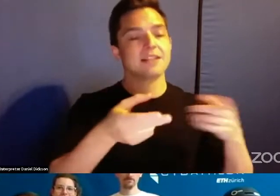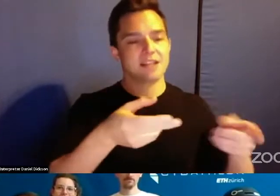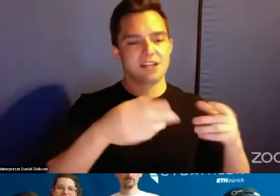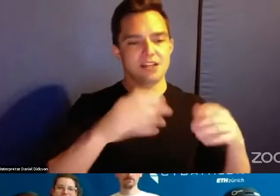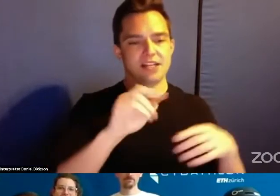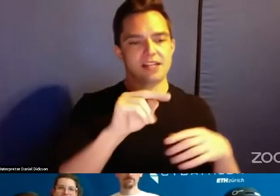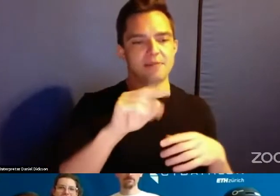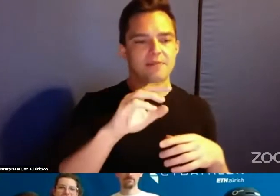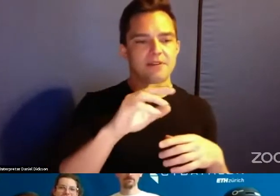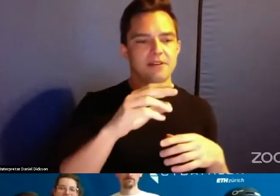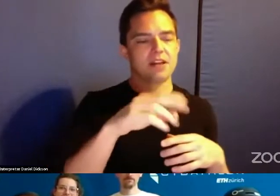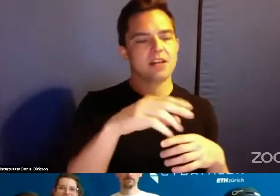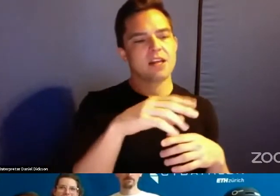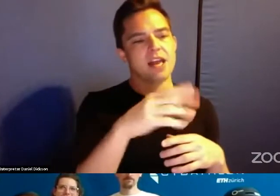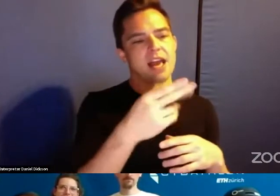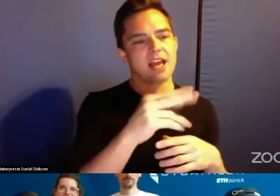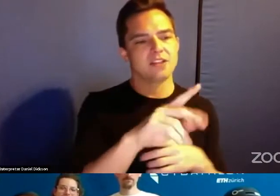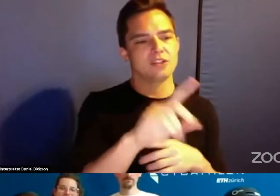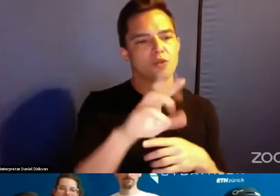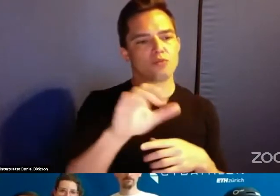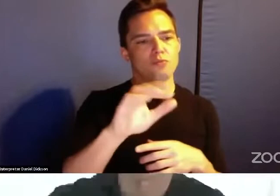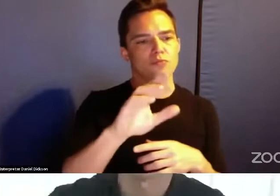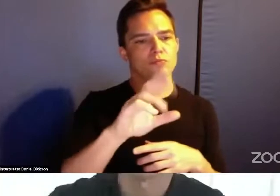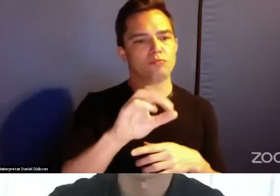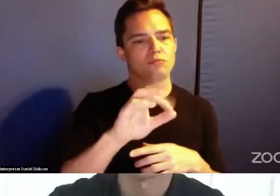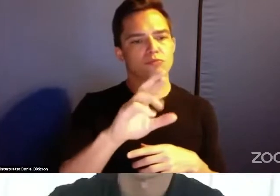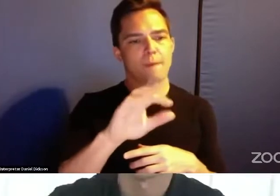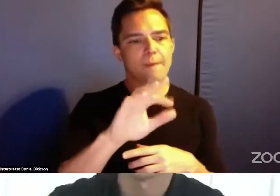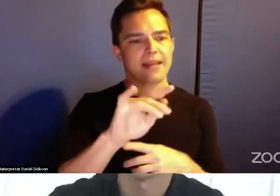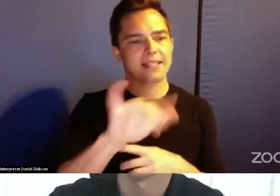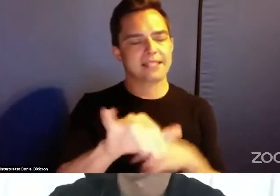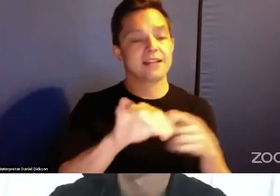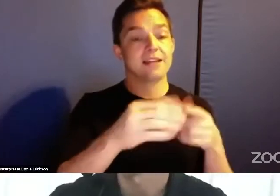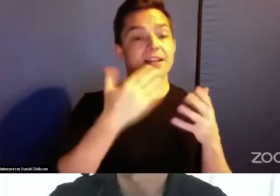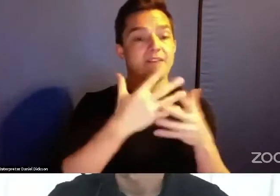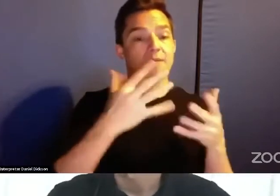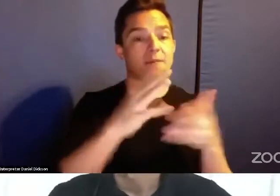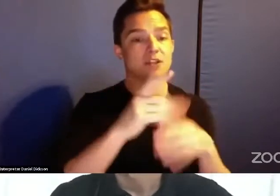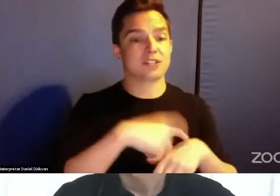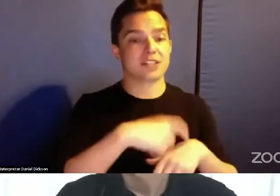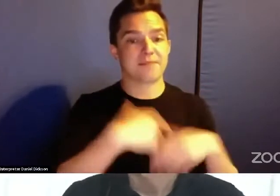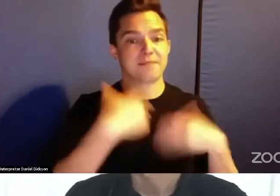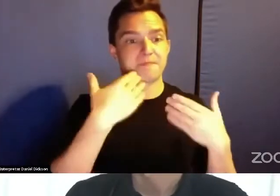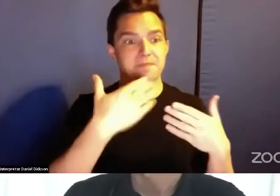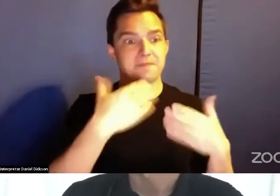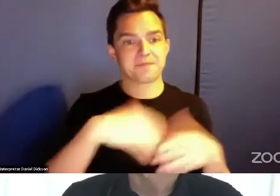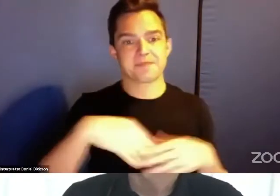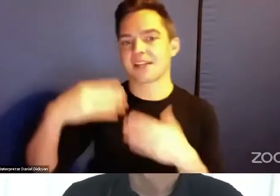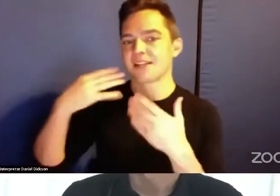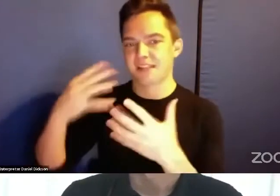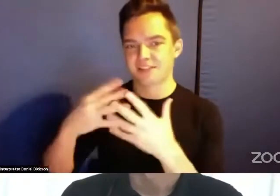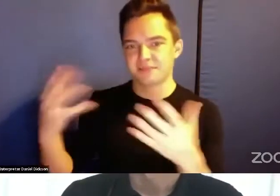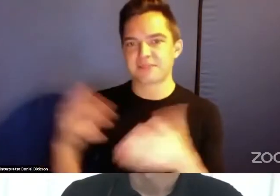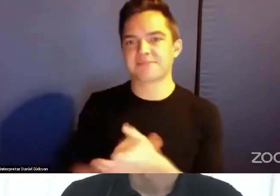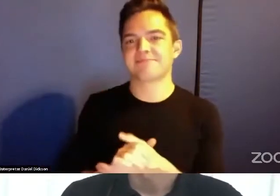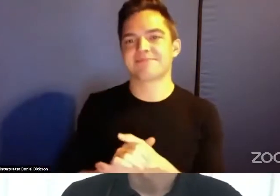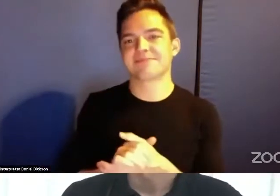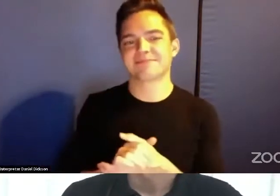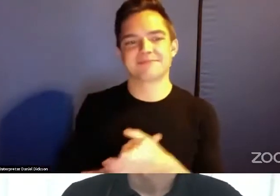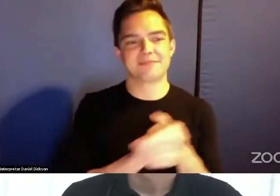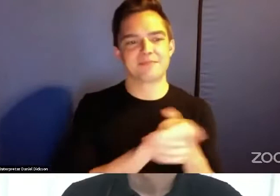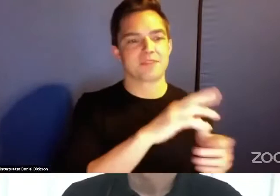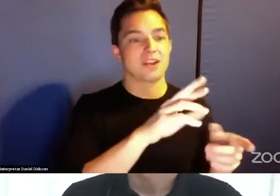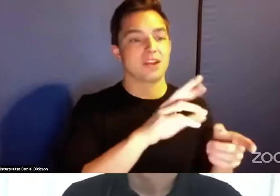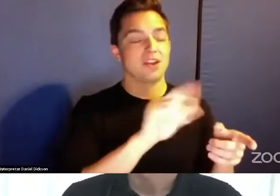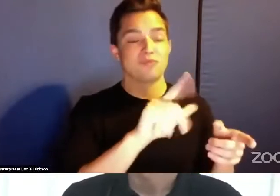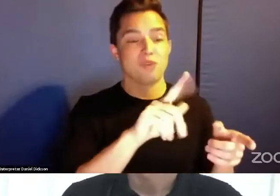Well done. Thank you very much for your time. Thank you so much. Roland, what a great little chat there with Sylvia and the